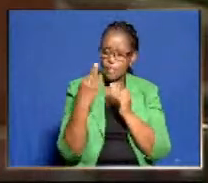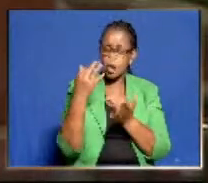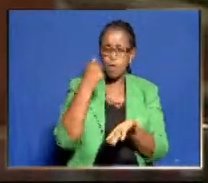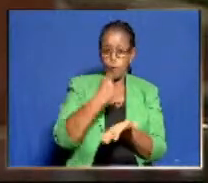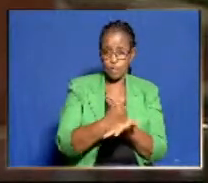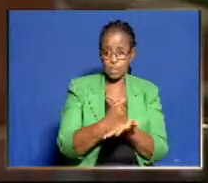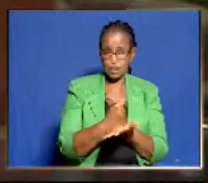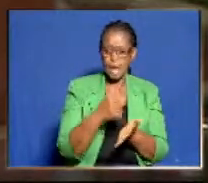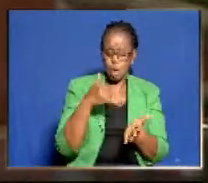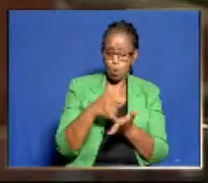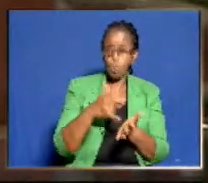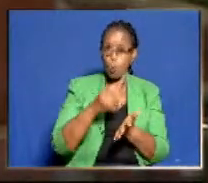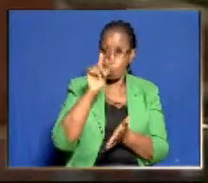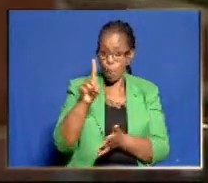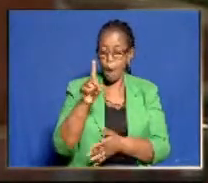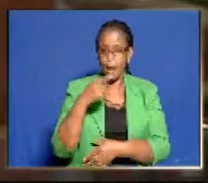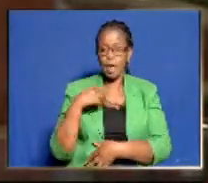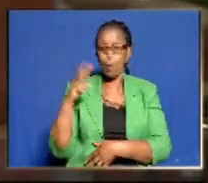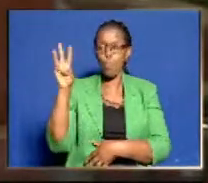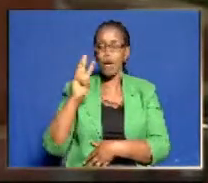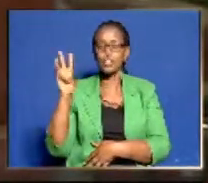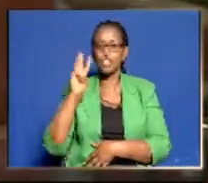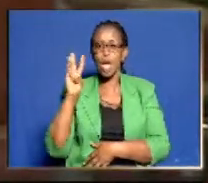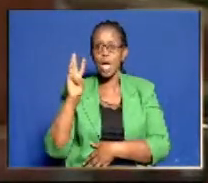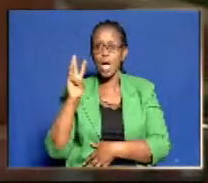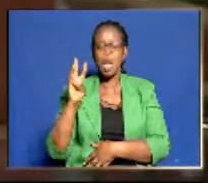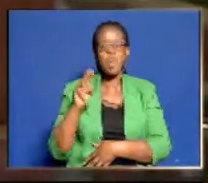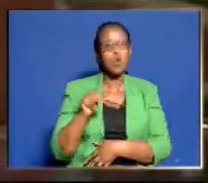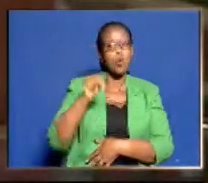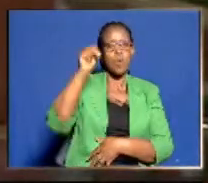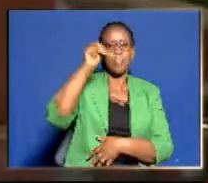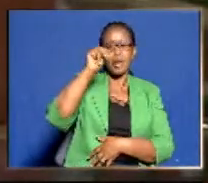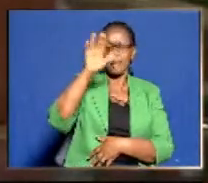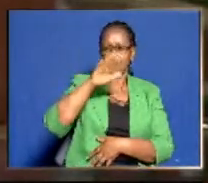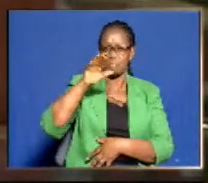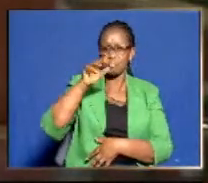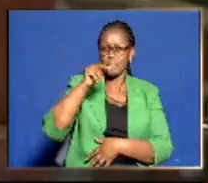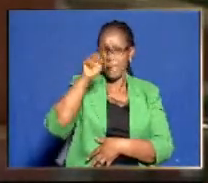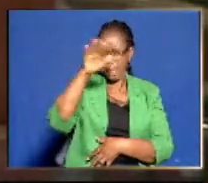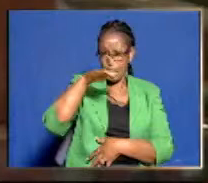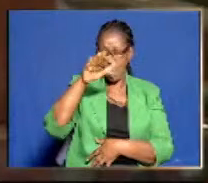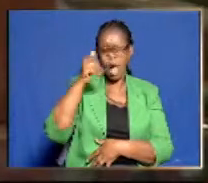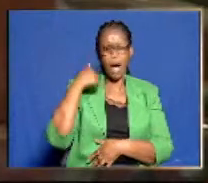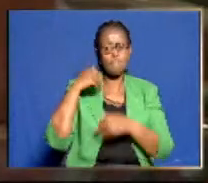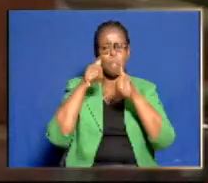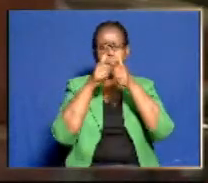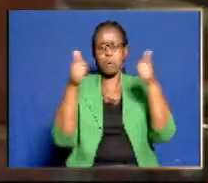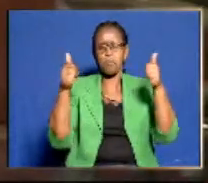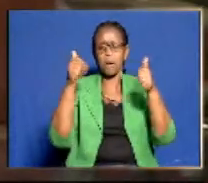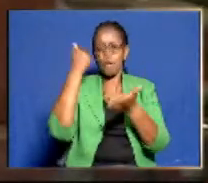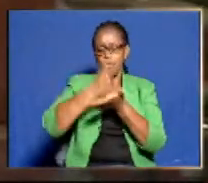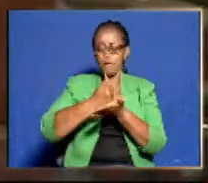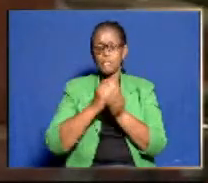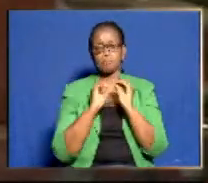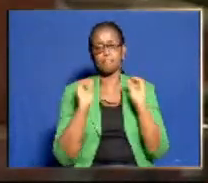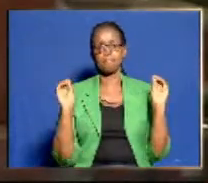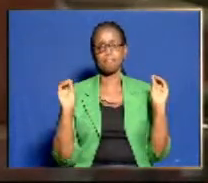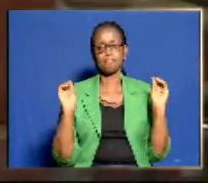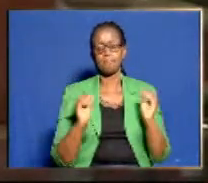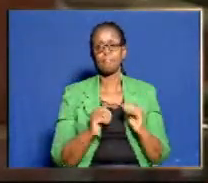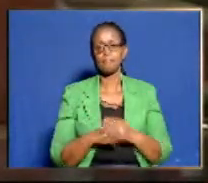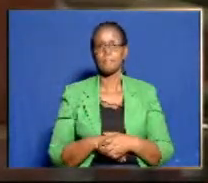in Wajir. The northern region does not have a proper office, and this is one of the